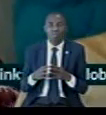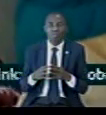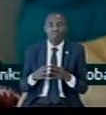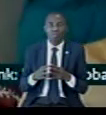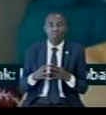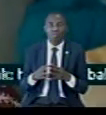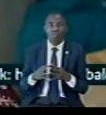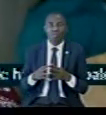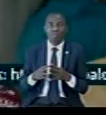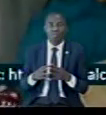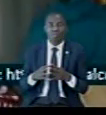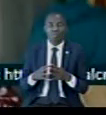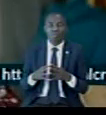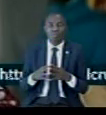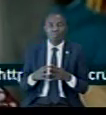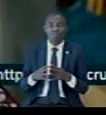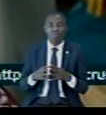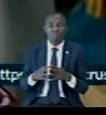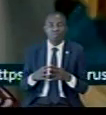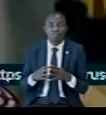of counseling.